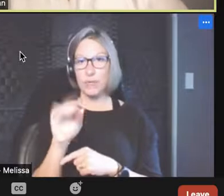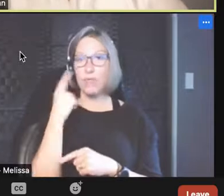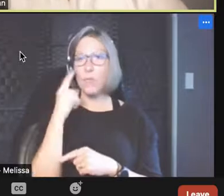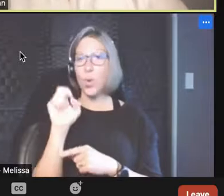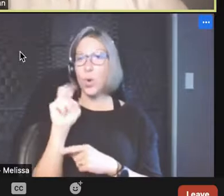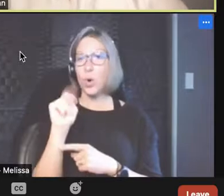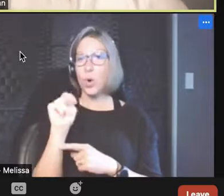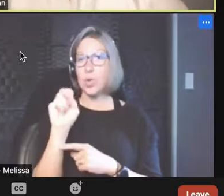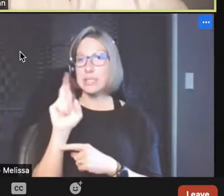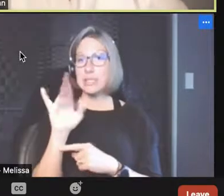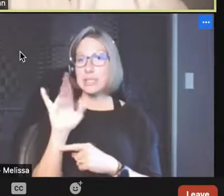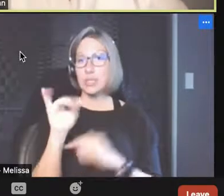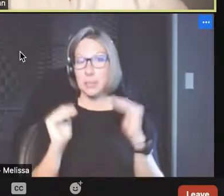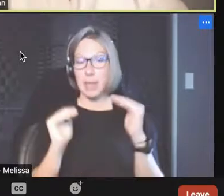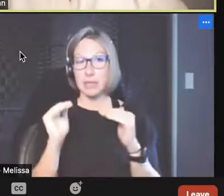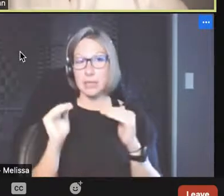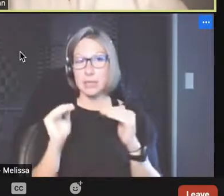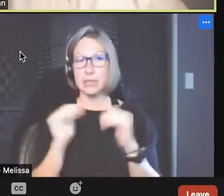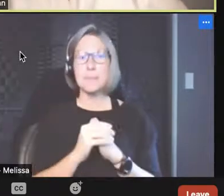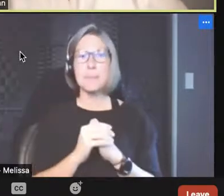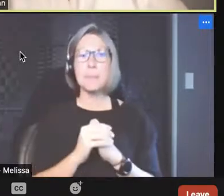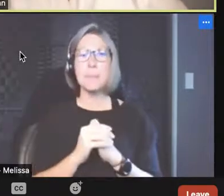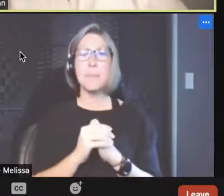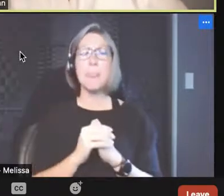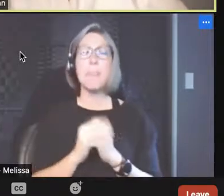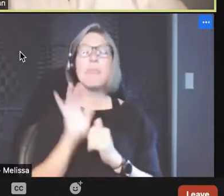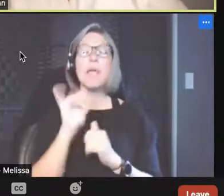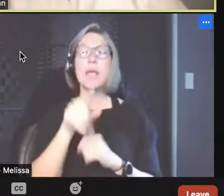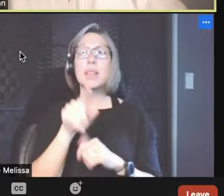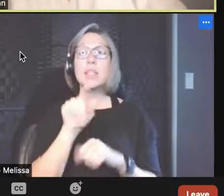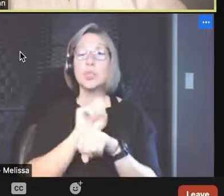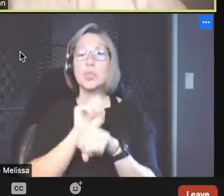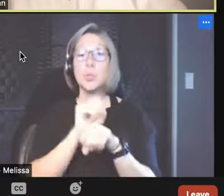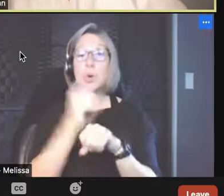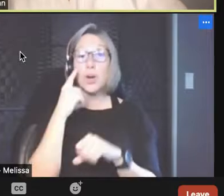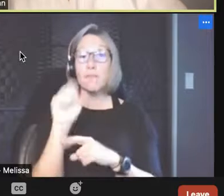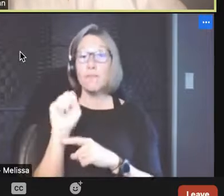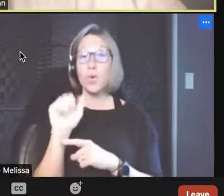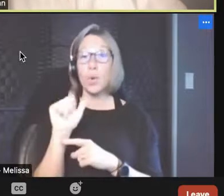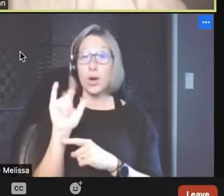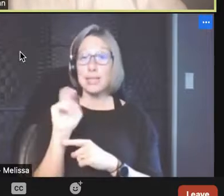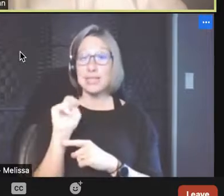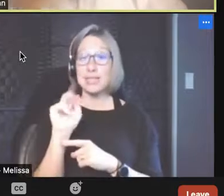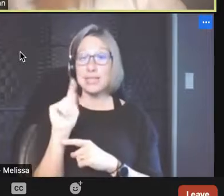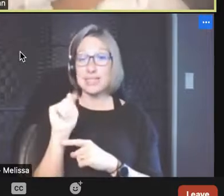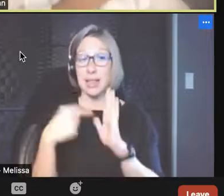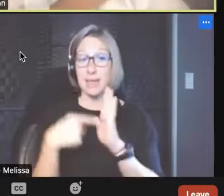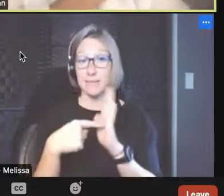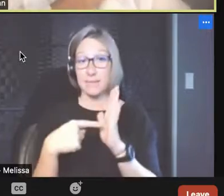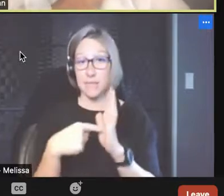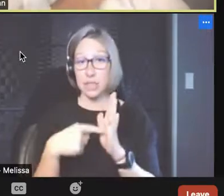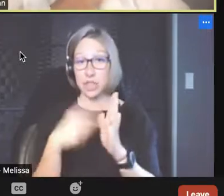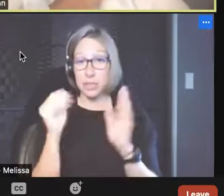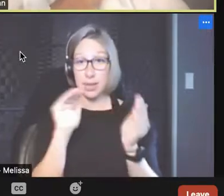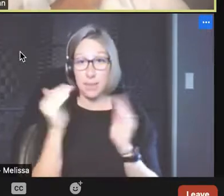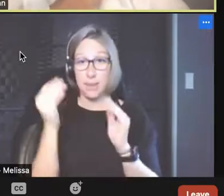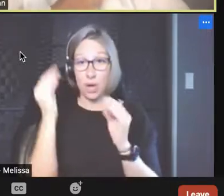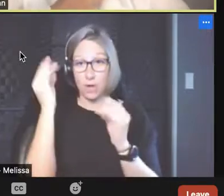on the work around salient features and comparative thought. Now I have to give hats off